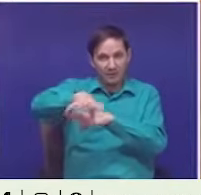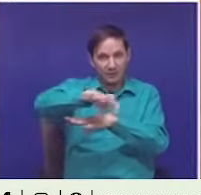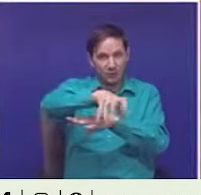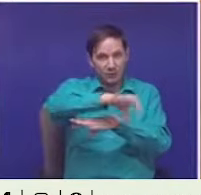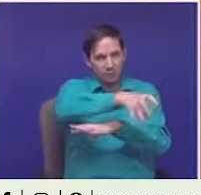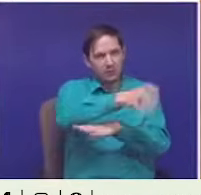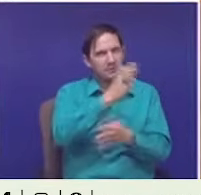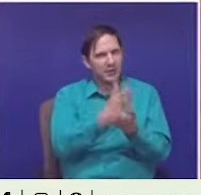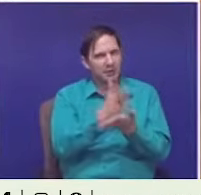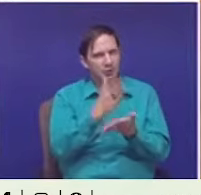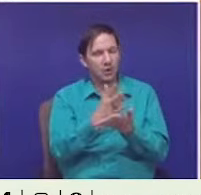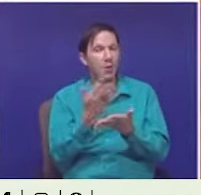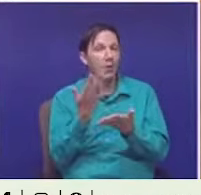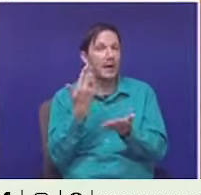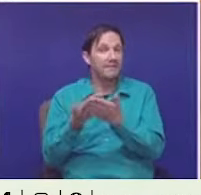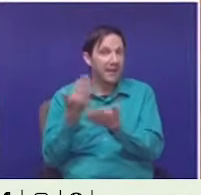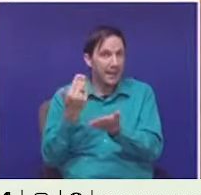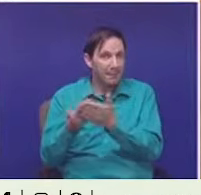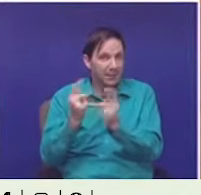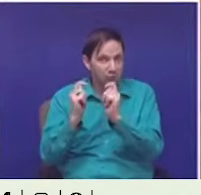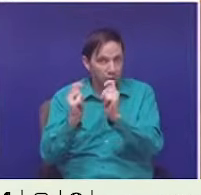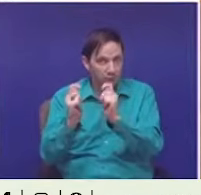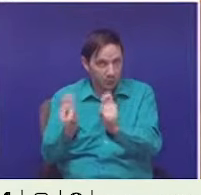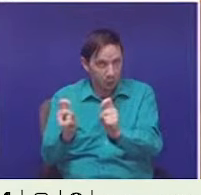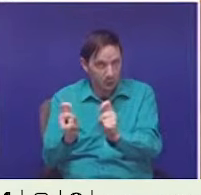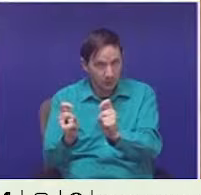this transport is available,